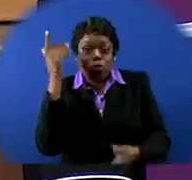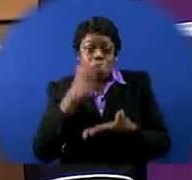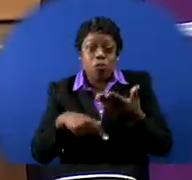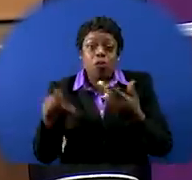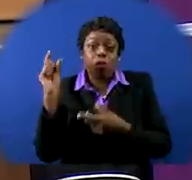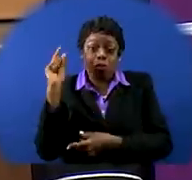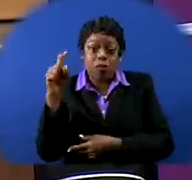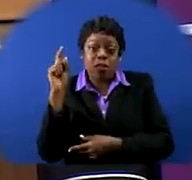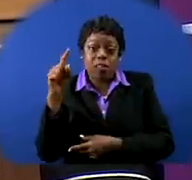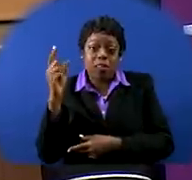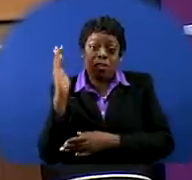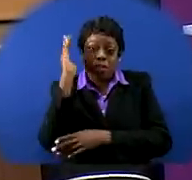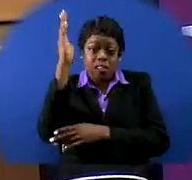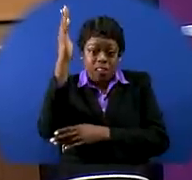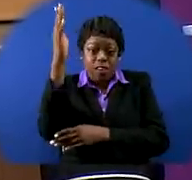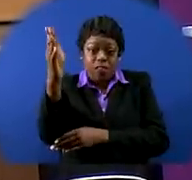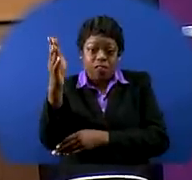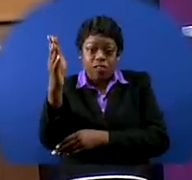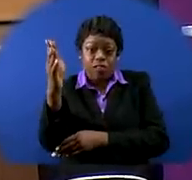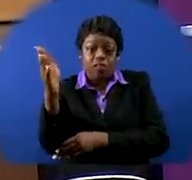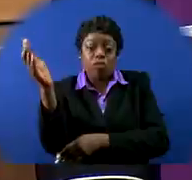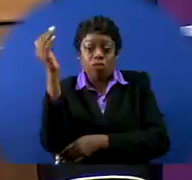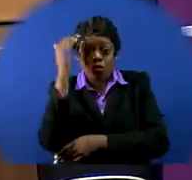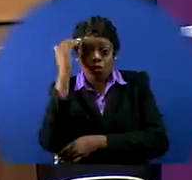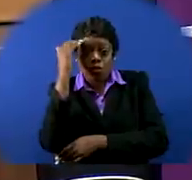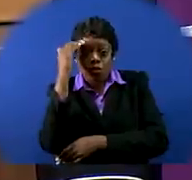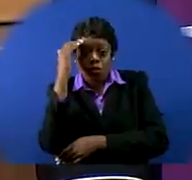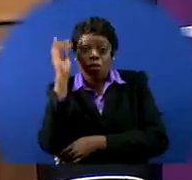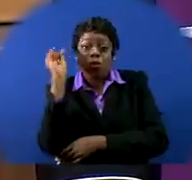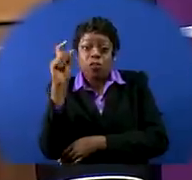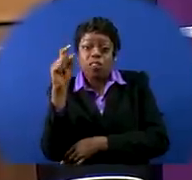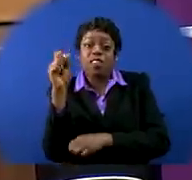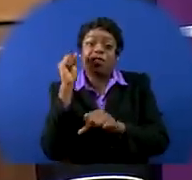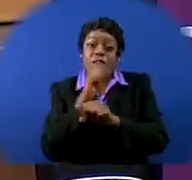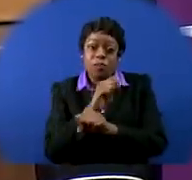come. You know we need you to work some stuff out.